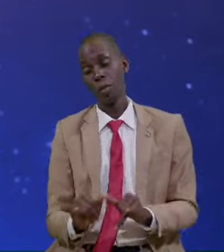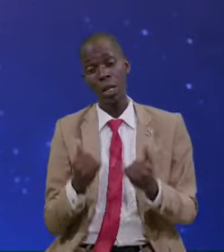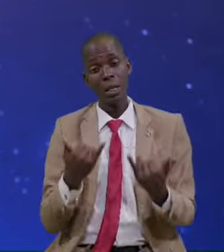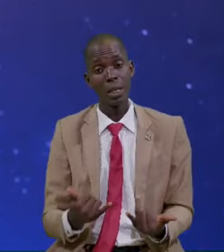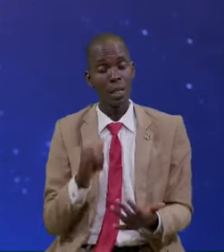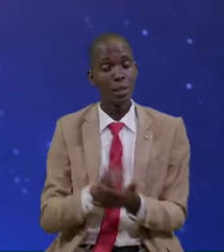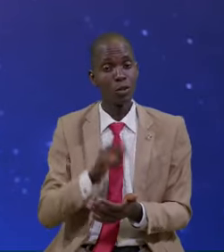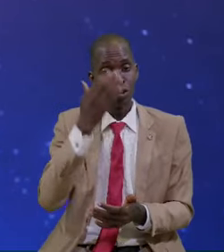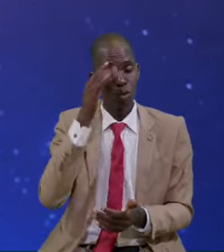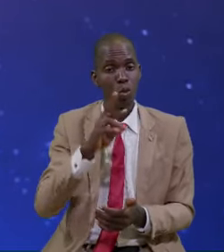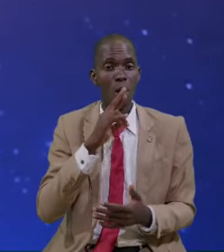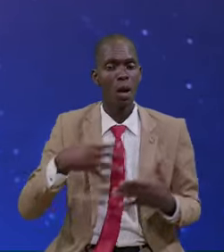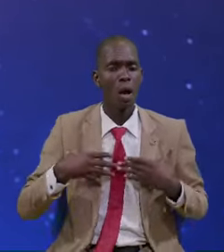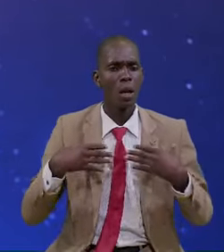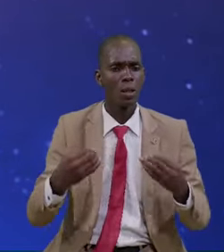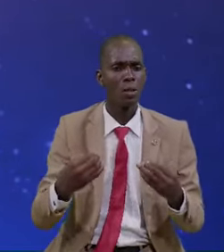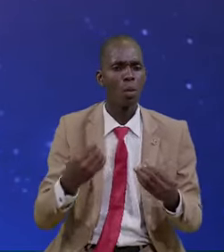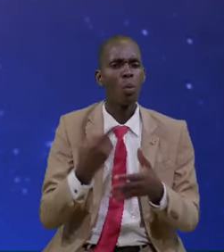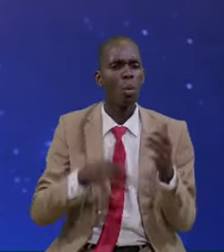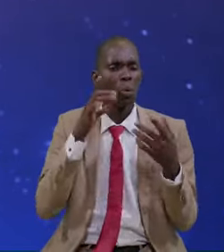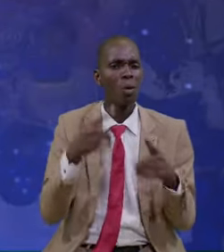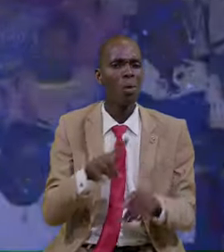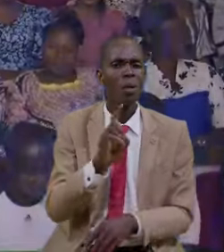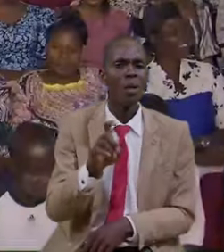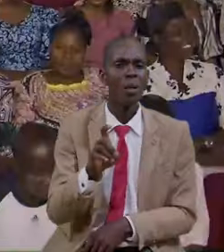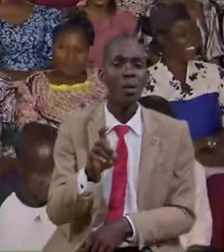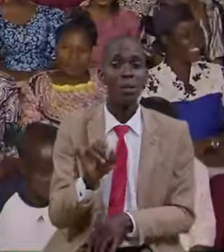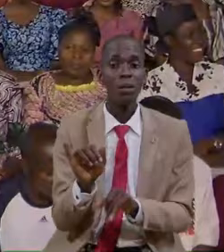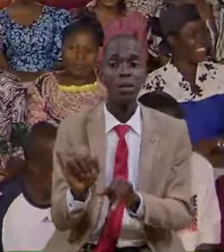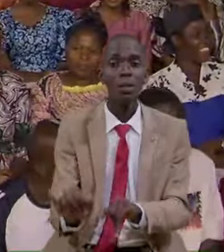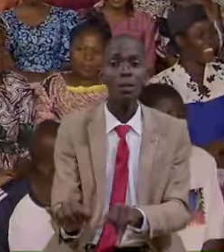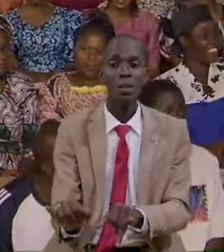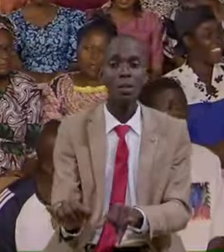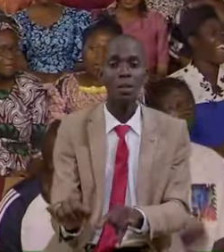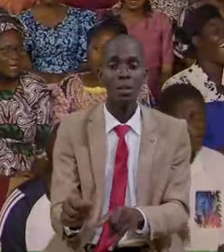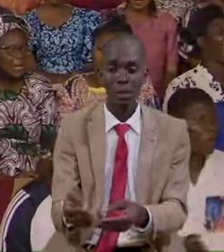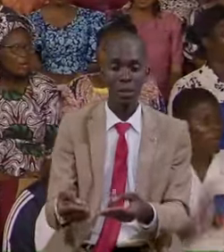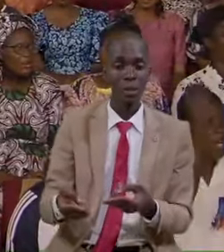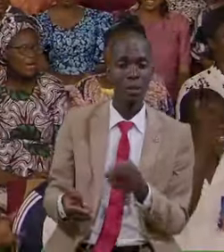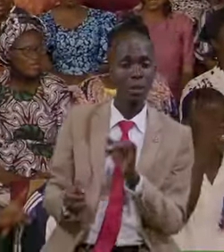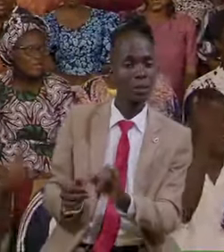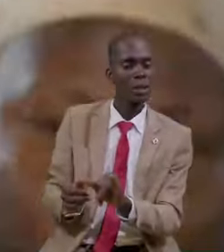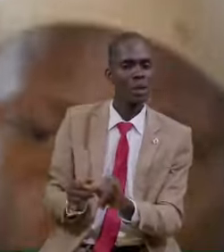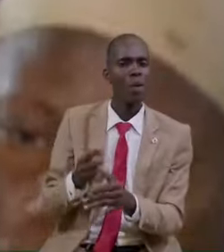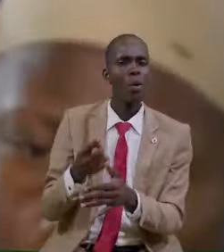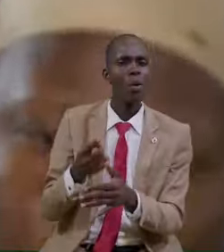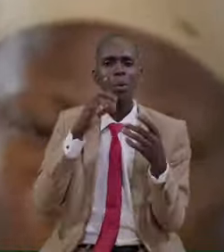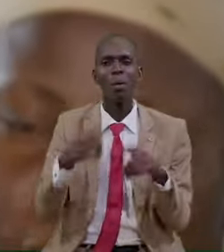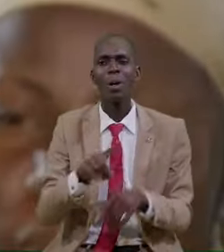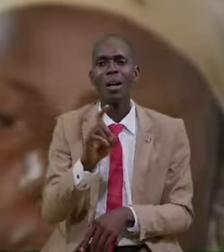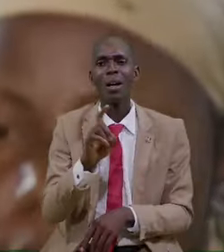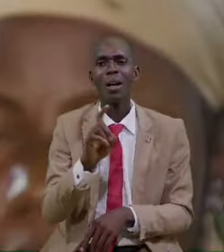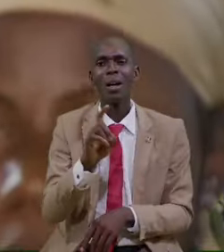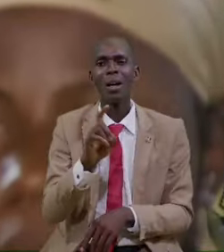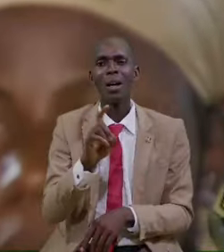are healed, what will happen? I said, what will happen? The